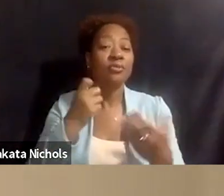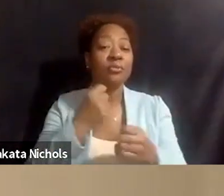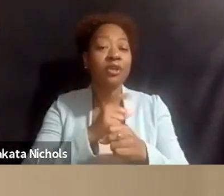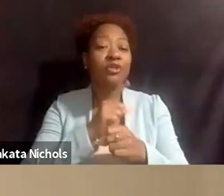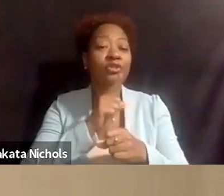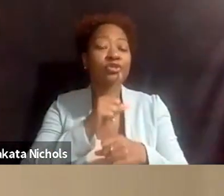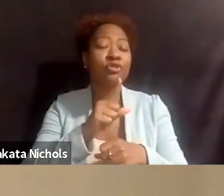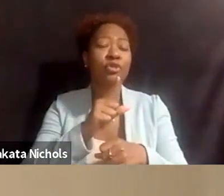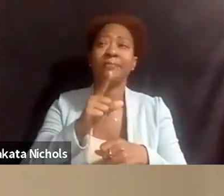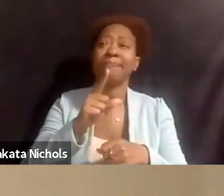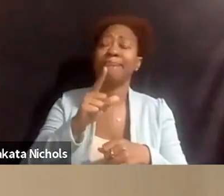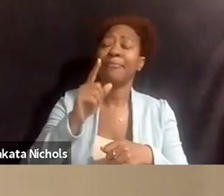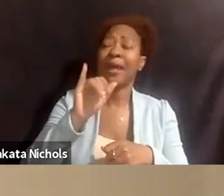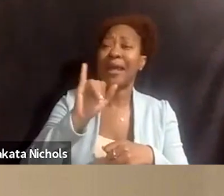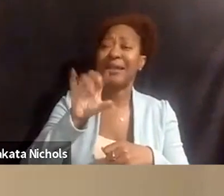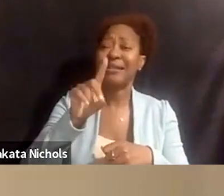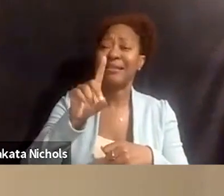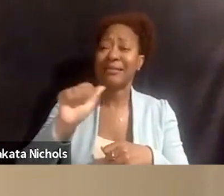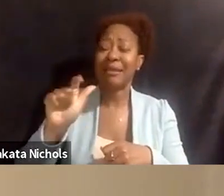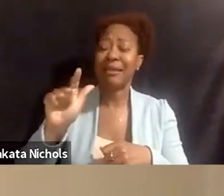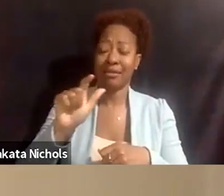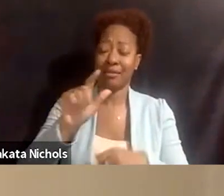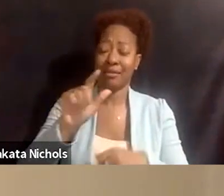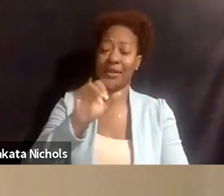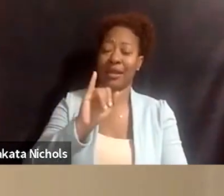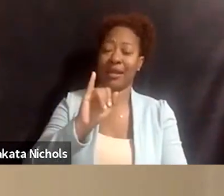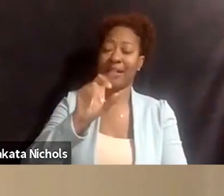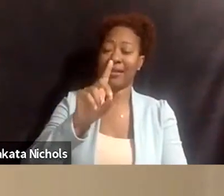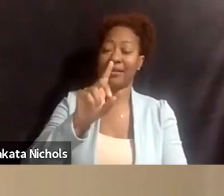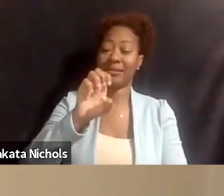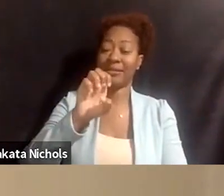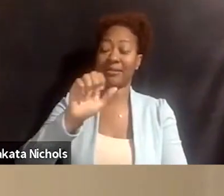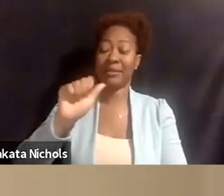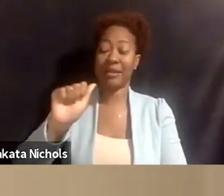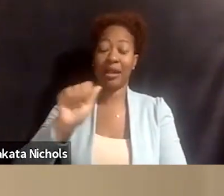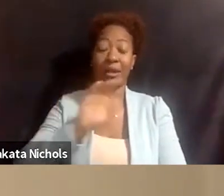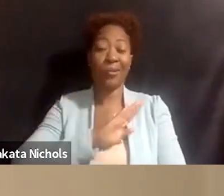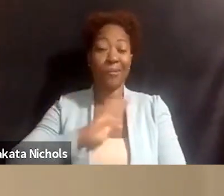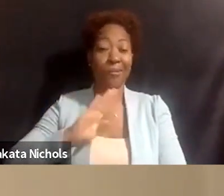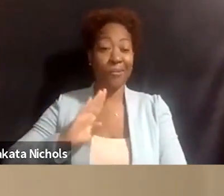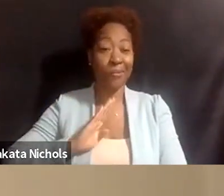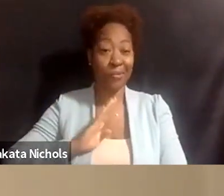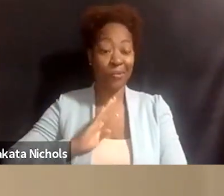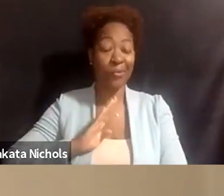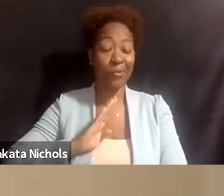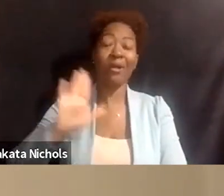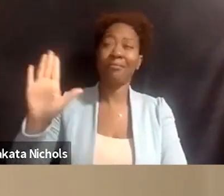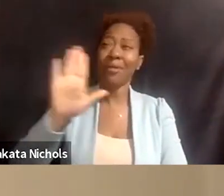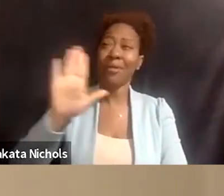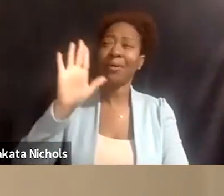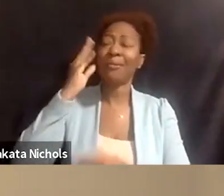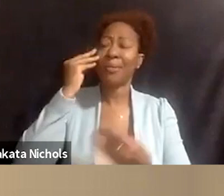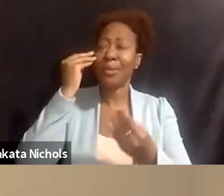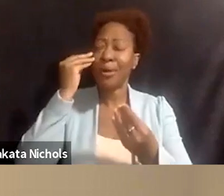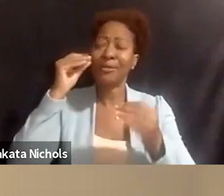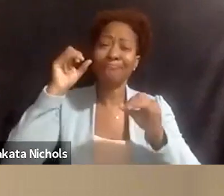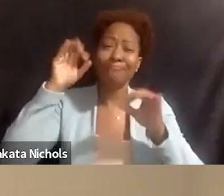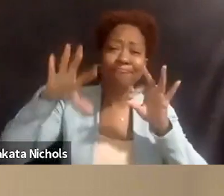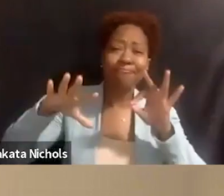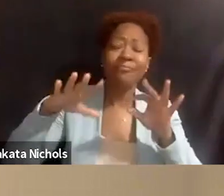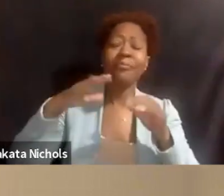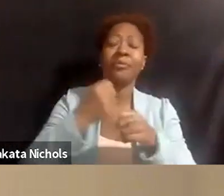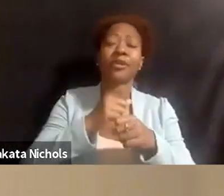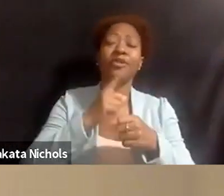students' experiences in the classroom, which is why I'm really excited to be here to introduce today's session titled Seeing